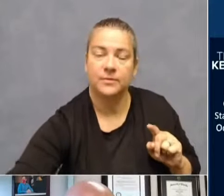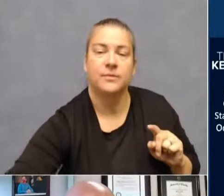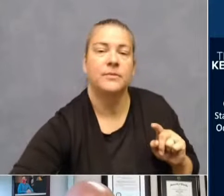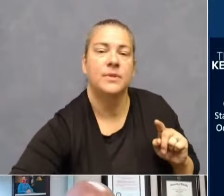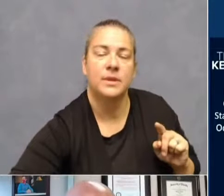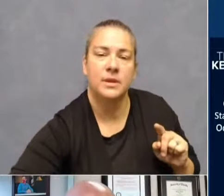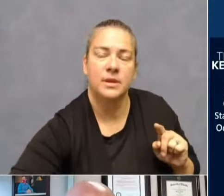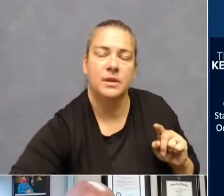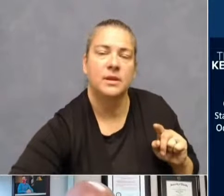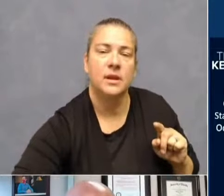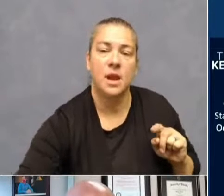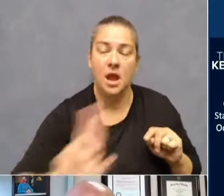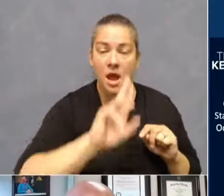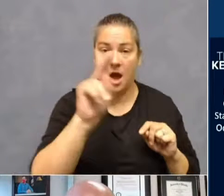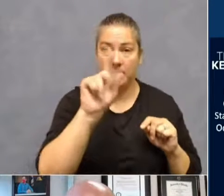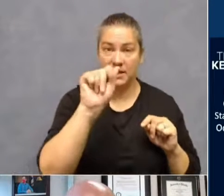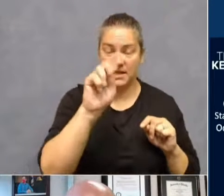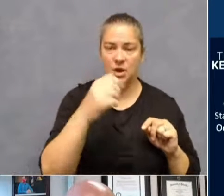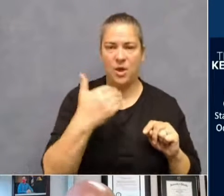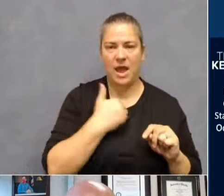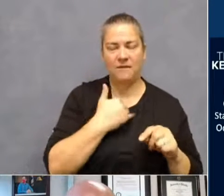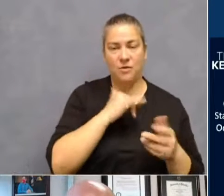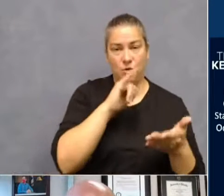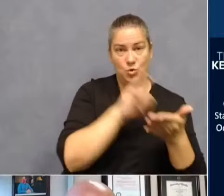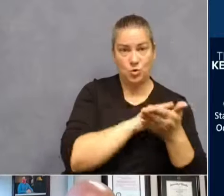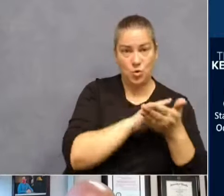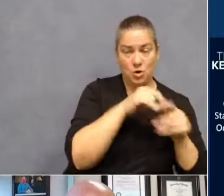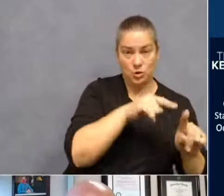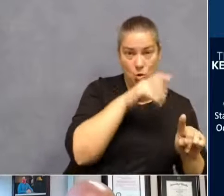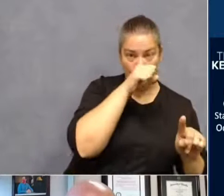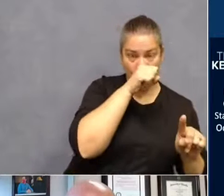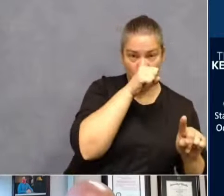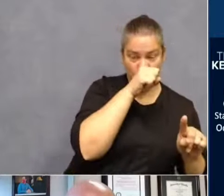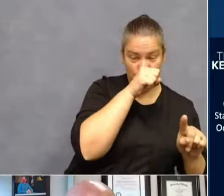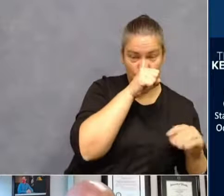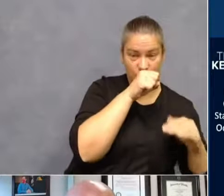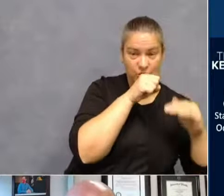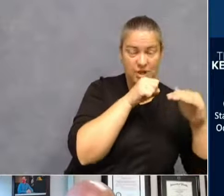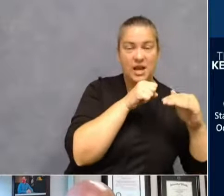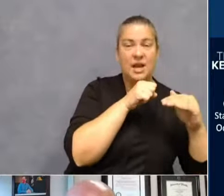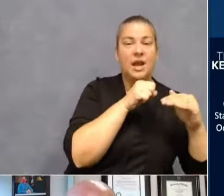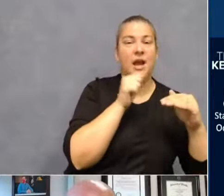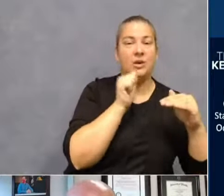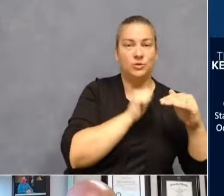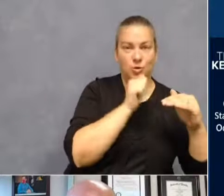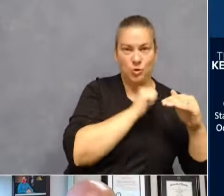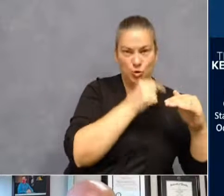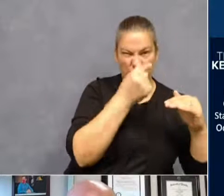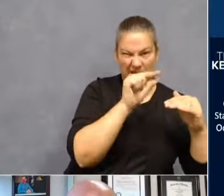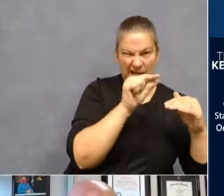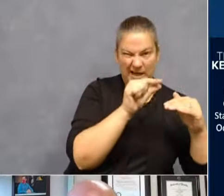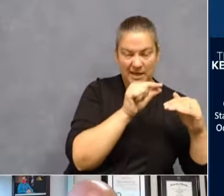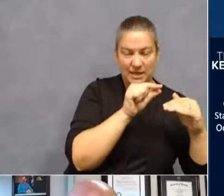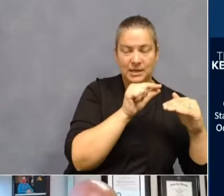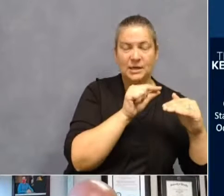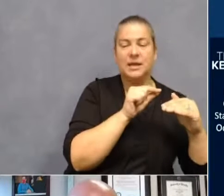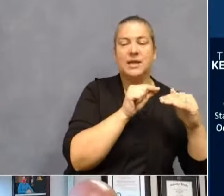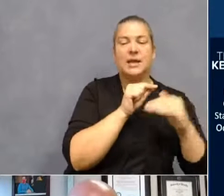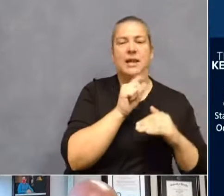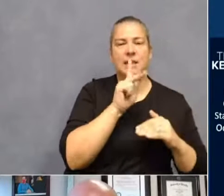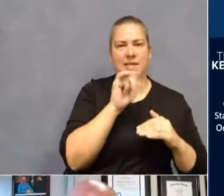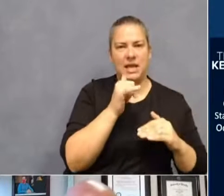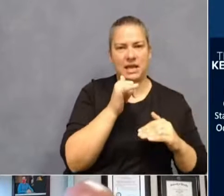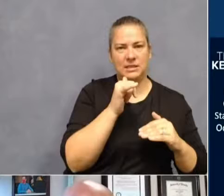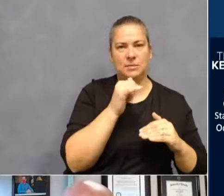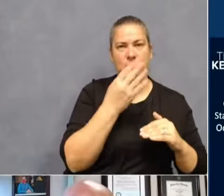bottom line, if you look to the right side, you have Arizona, which is green, just above that. Then Kentucky, which is blue. And then North